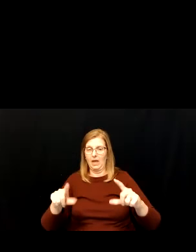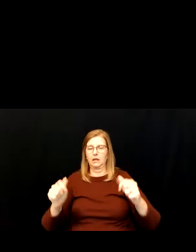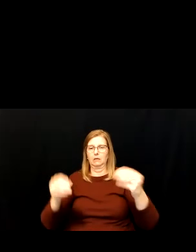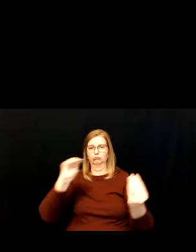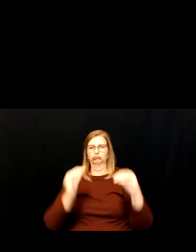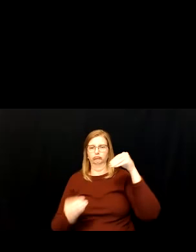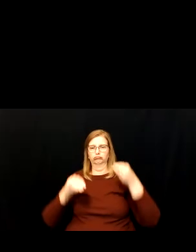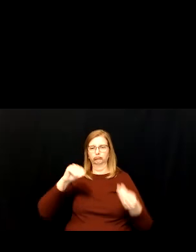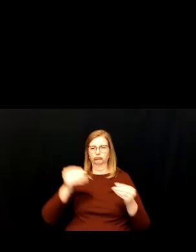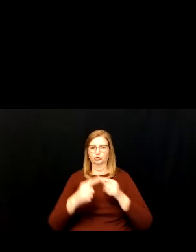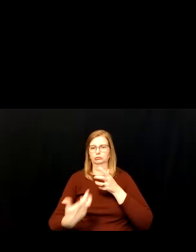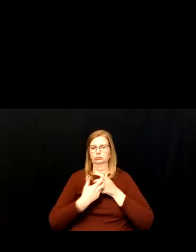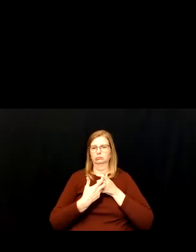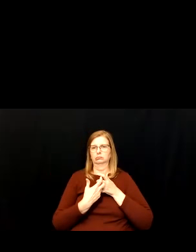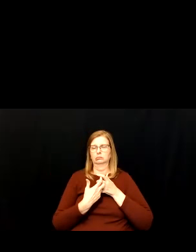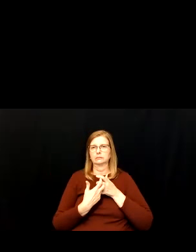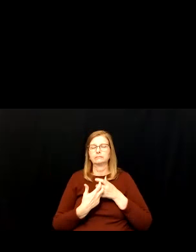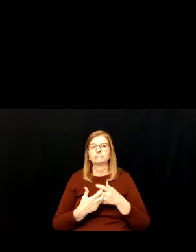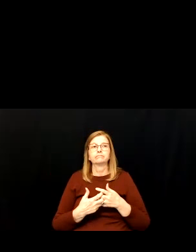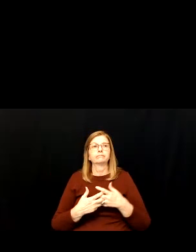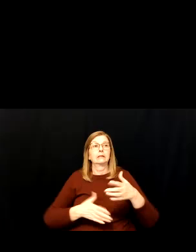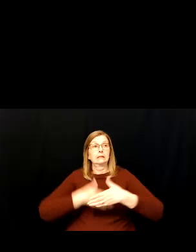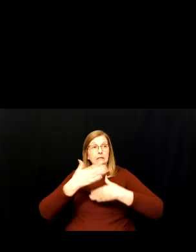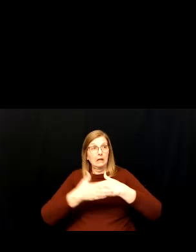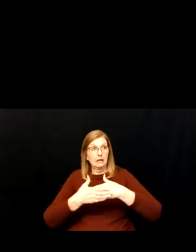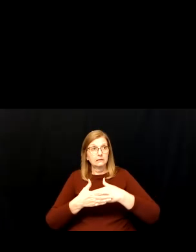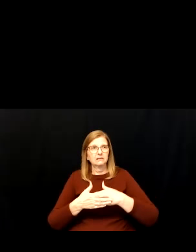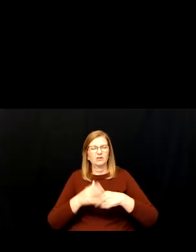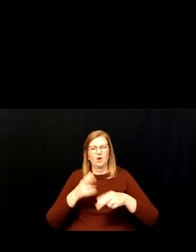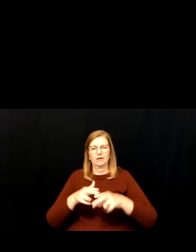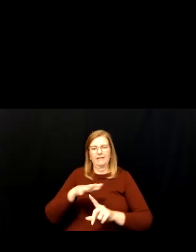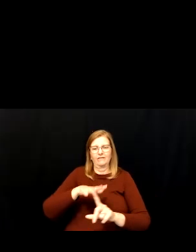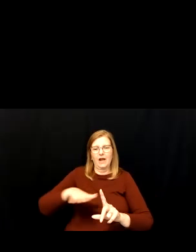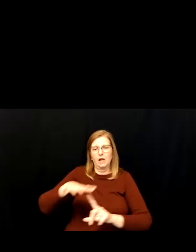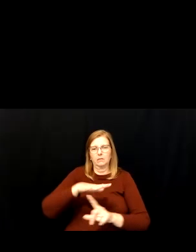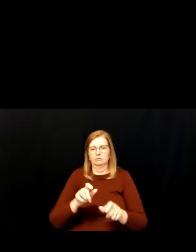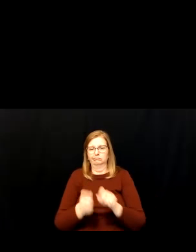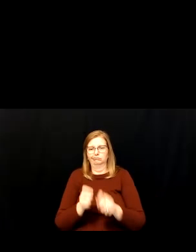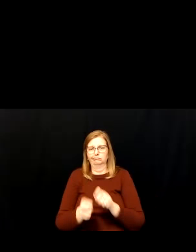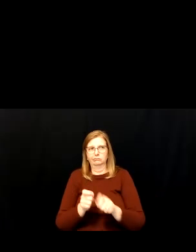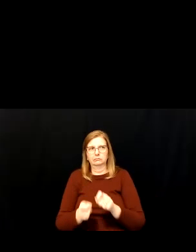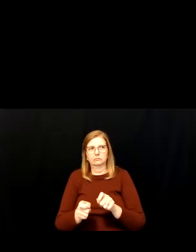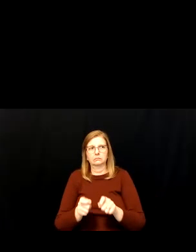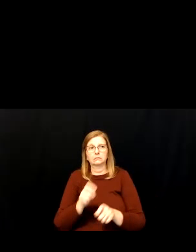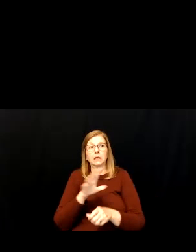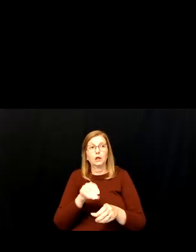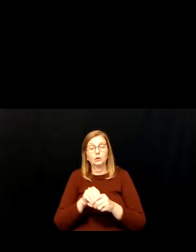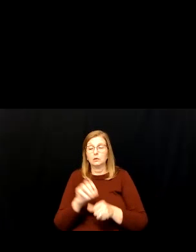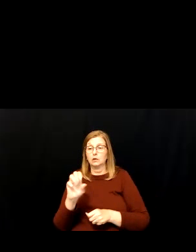it. The next one is called environmental adaptations, and this includes